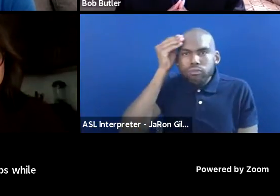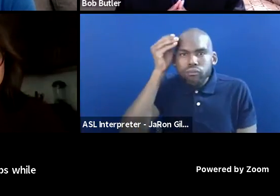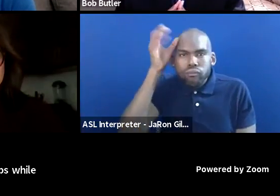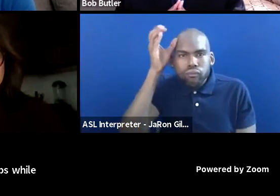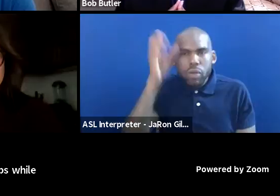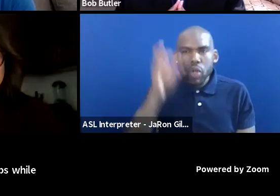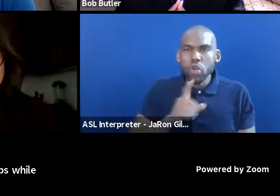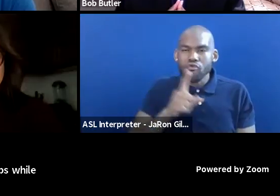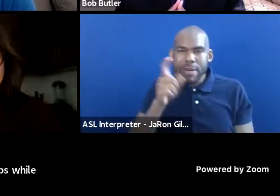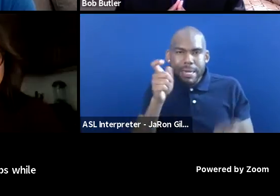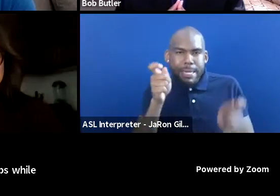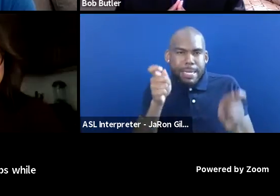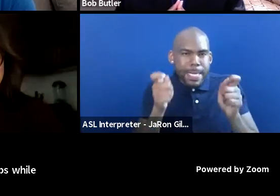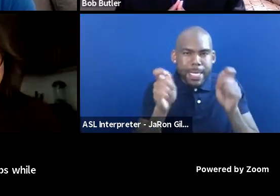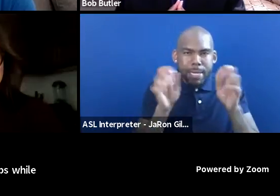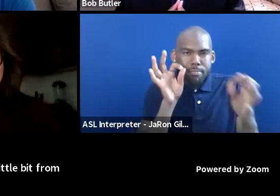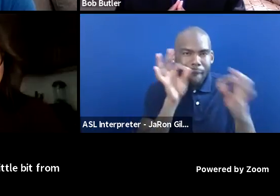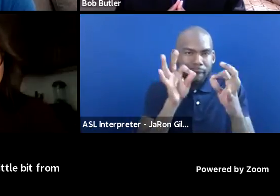my craft.